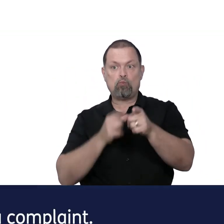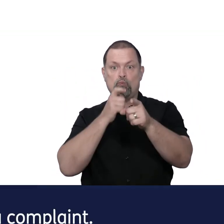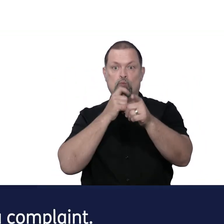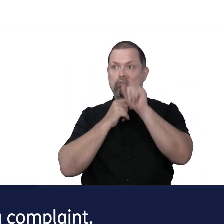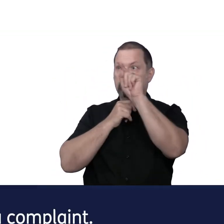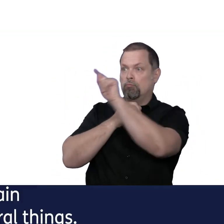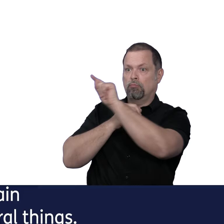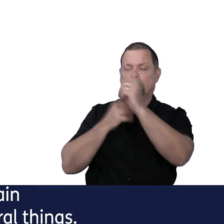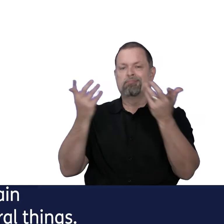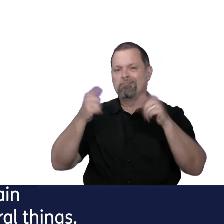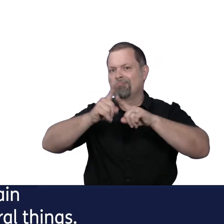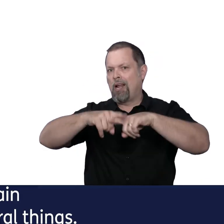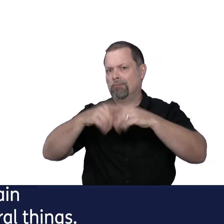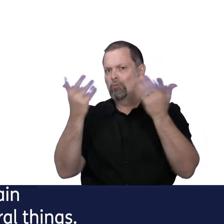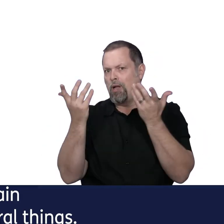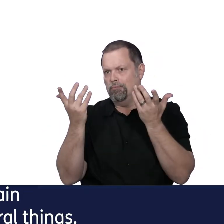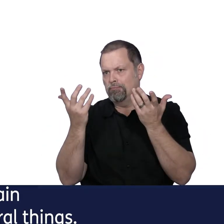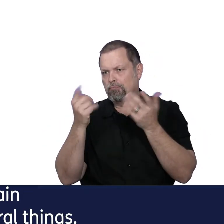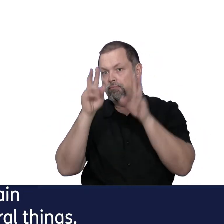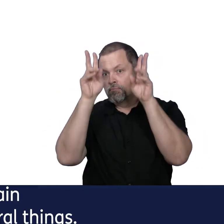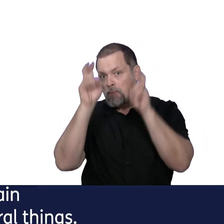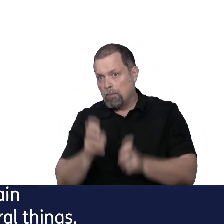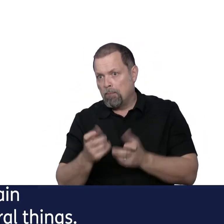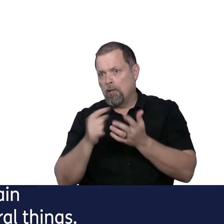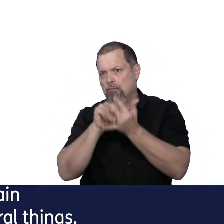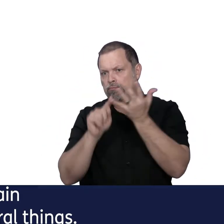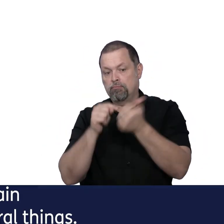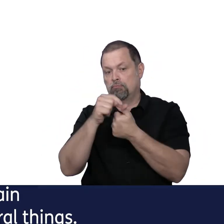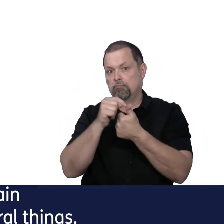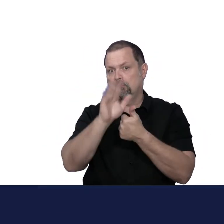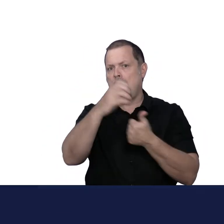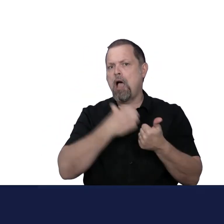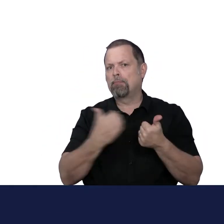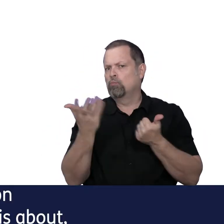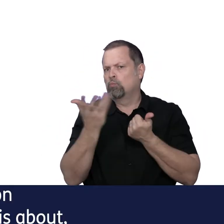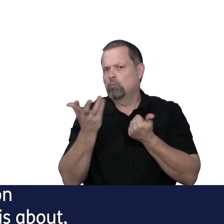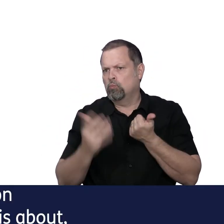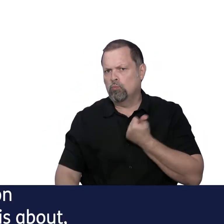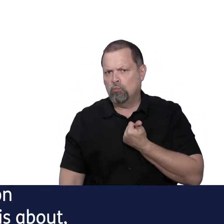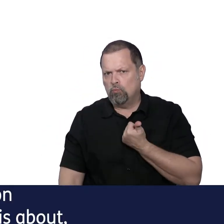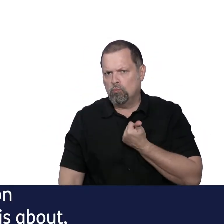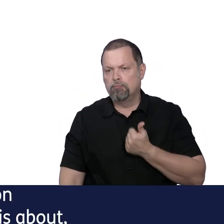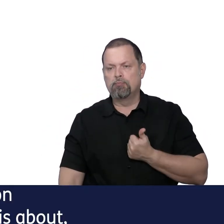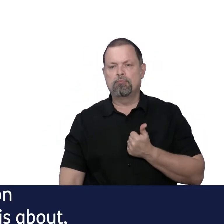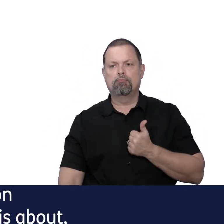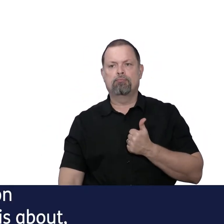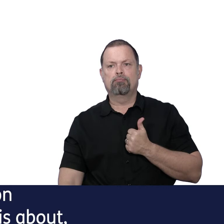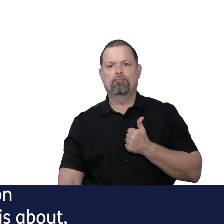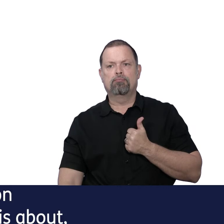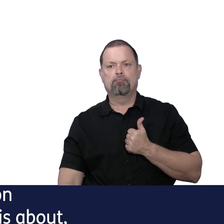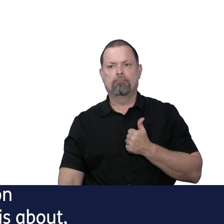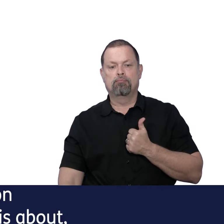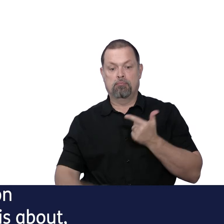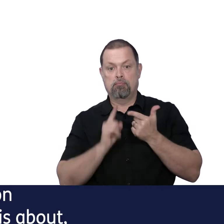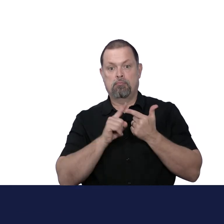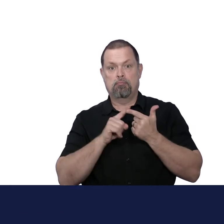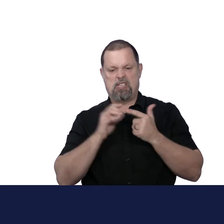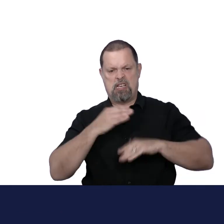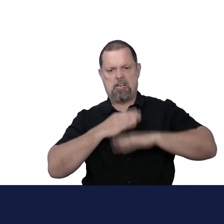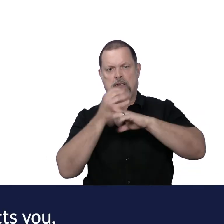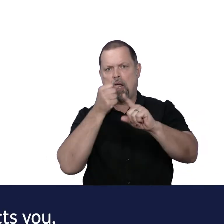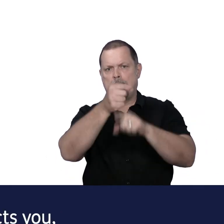complaint. Who you complain to will depend on several things. It will depend on what your complaint is